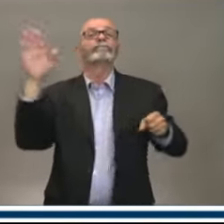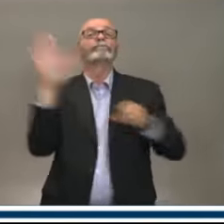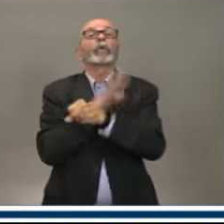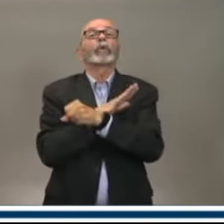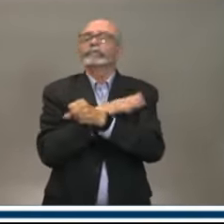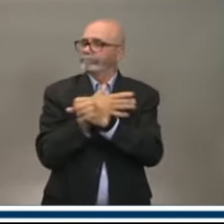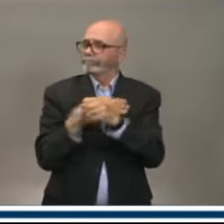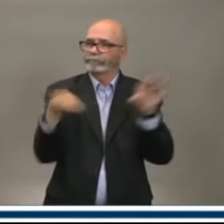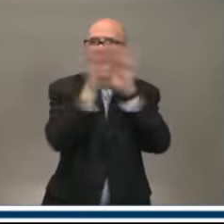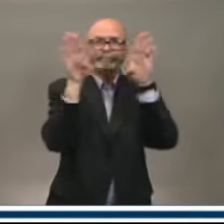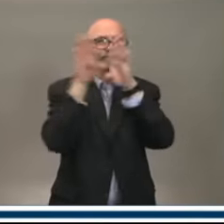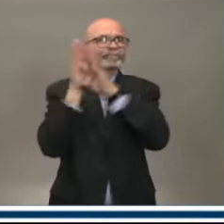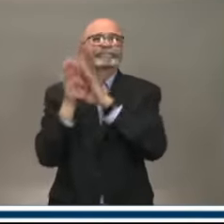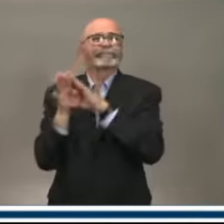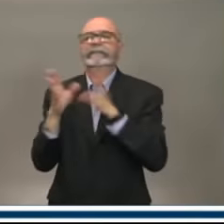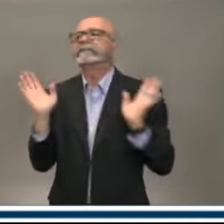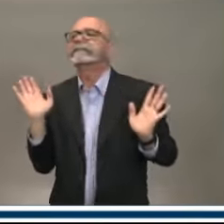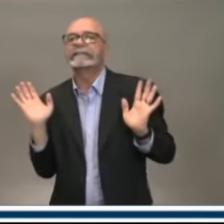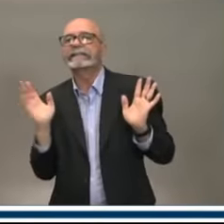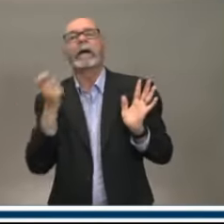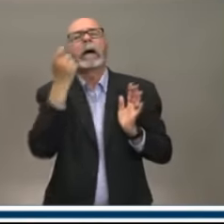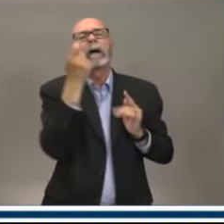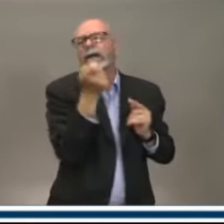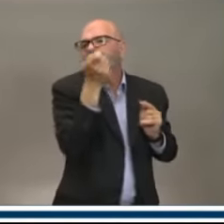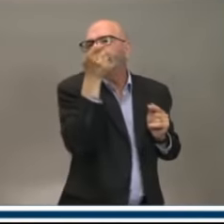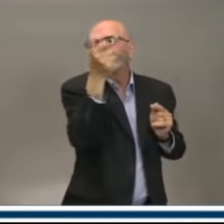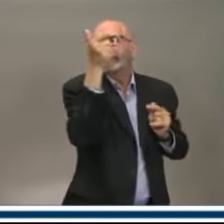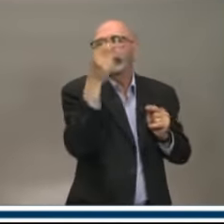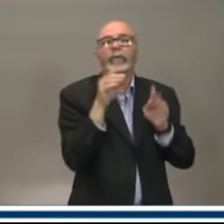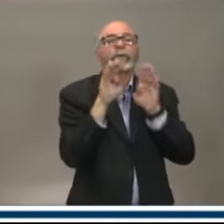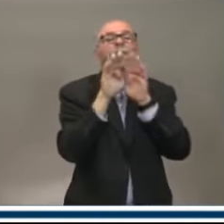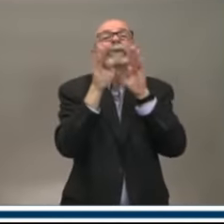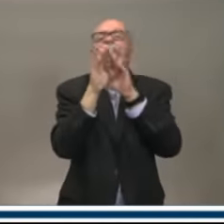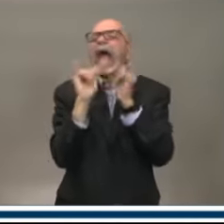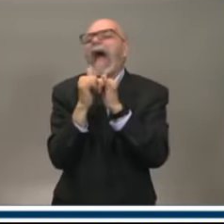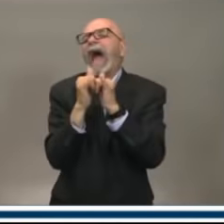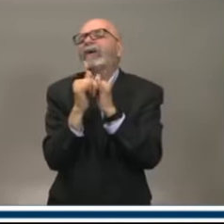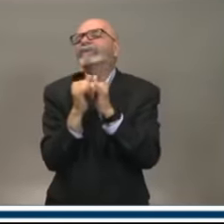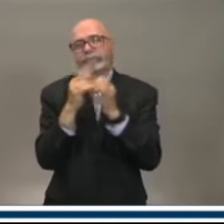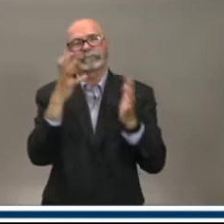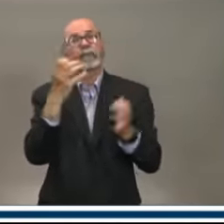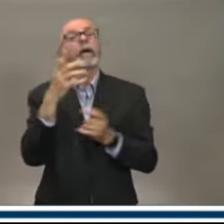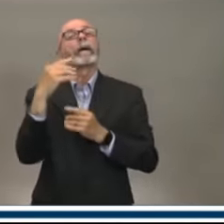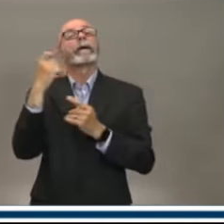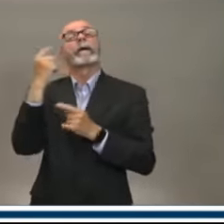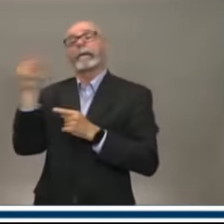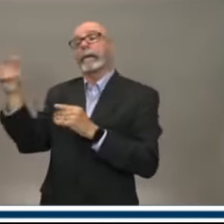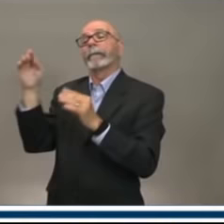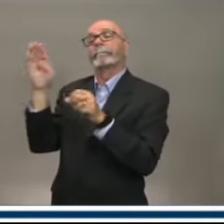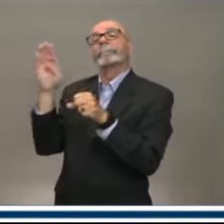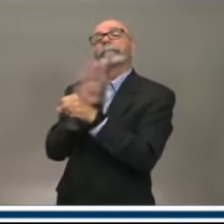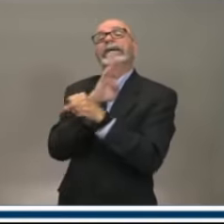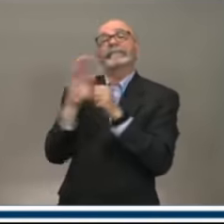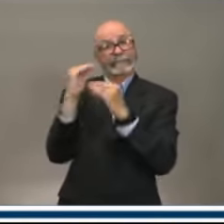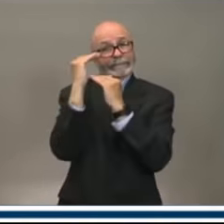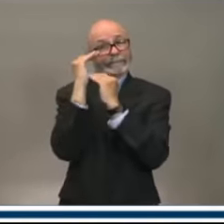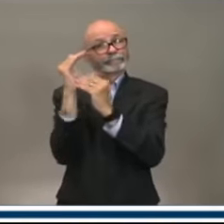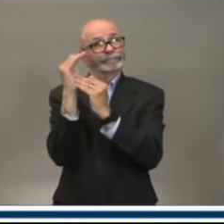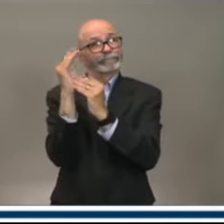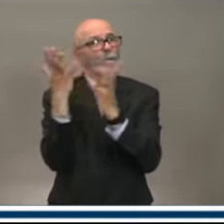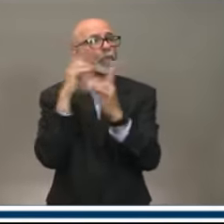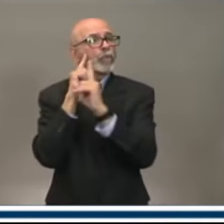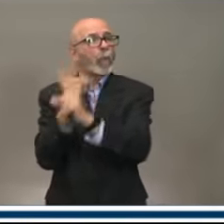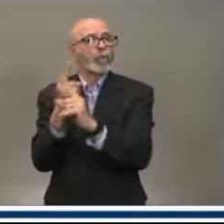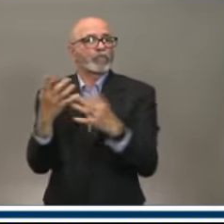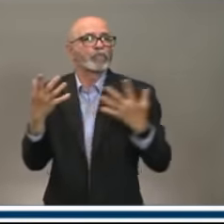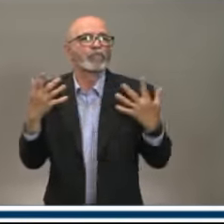those to reopen in some way. Many businesses have had limited their ability to function, or some have chosen